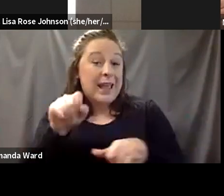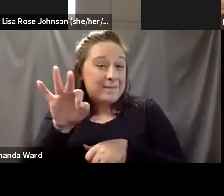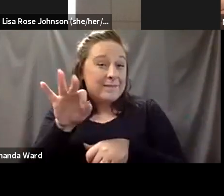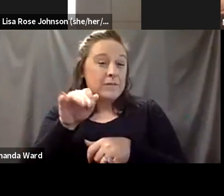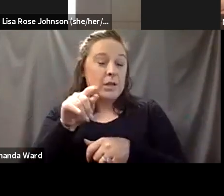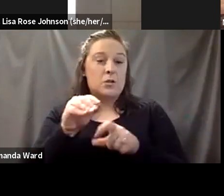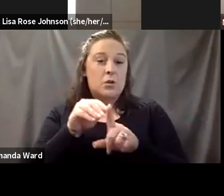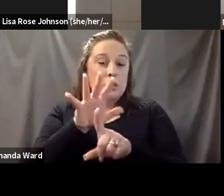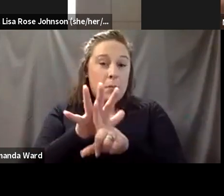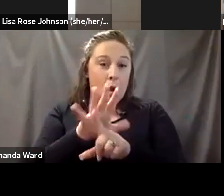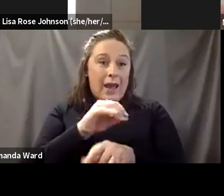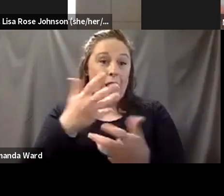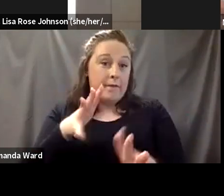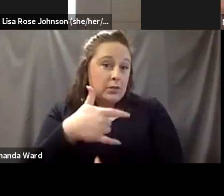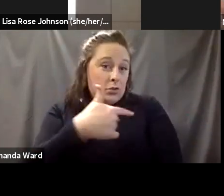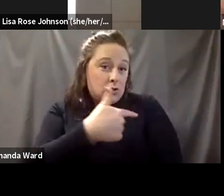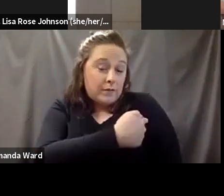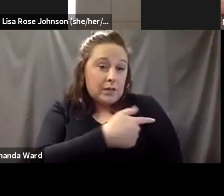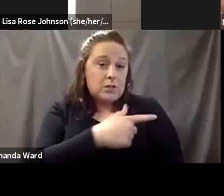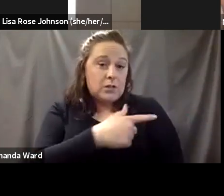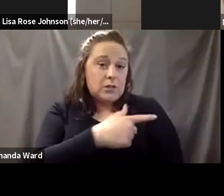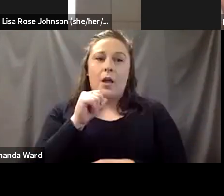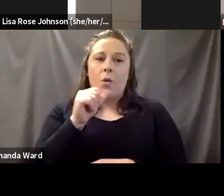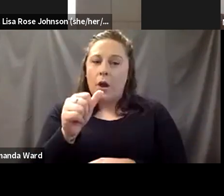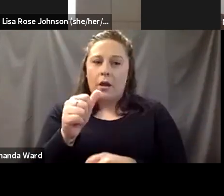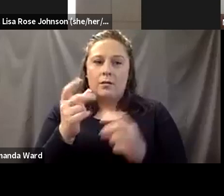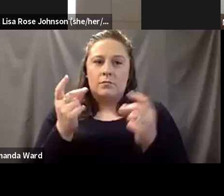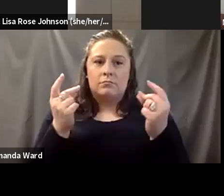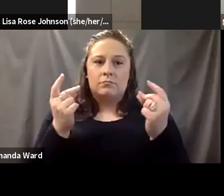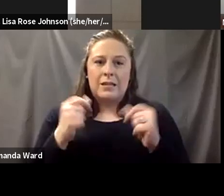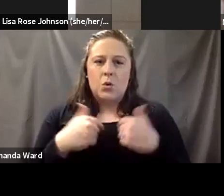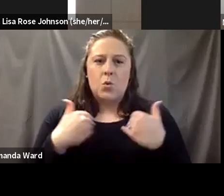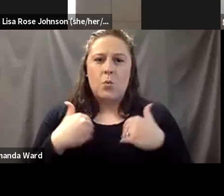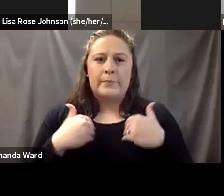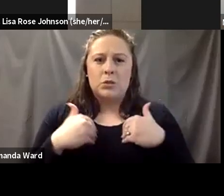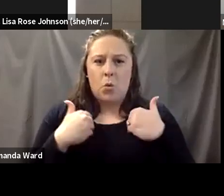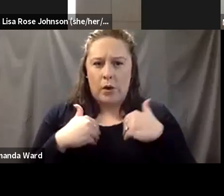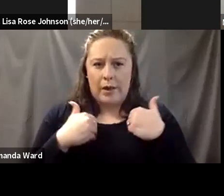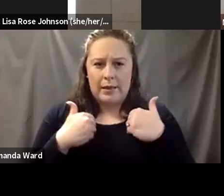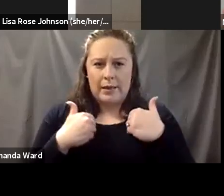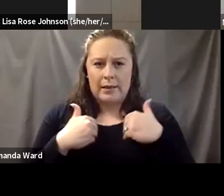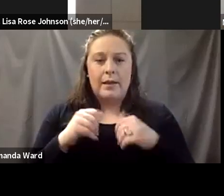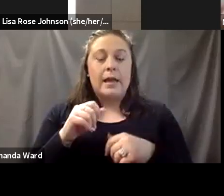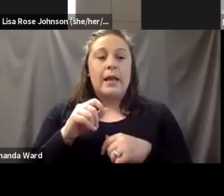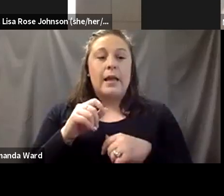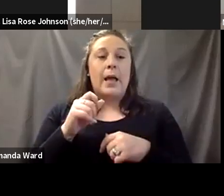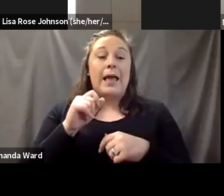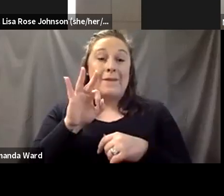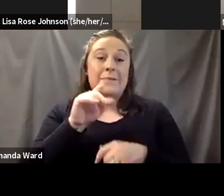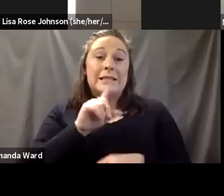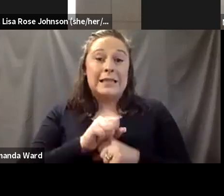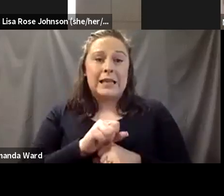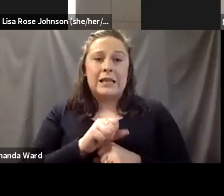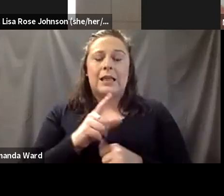virus and had been vaccinated, it wouldn't take up residence in your respiratory passages. Or if it did, it wouldn't be at a level that you were likely